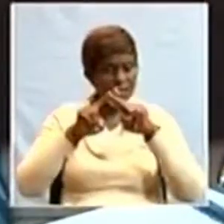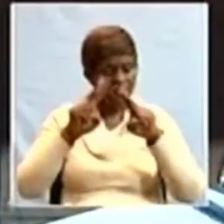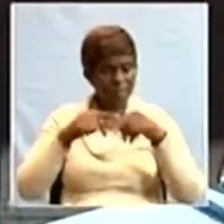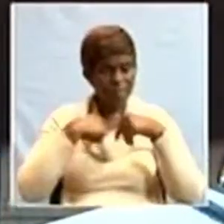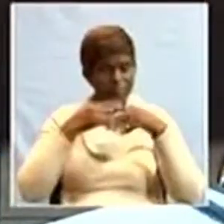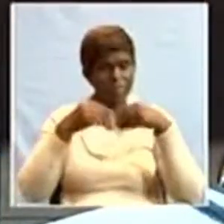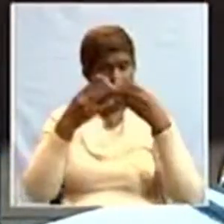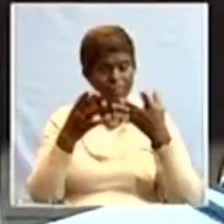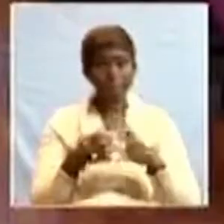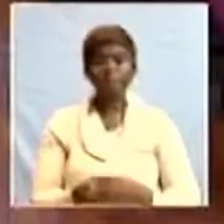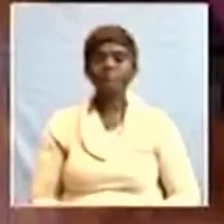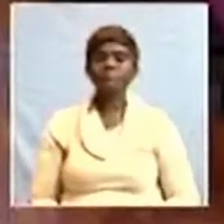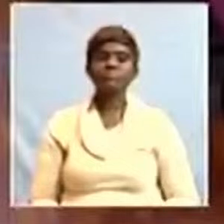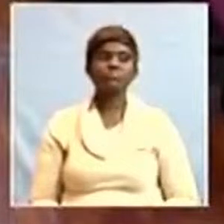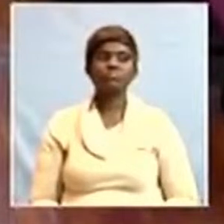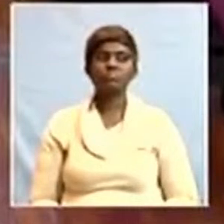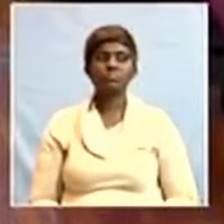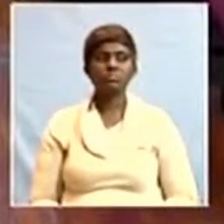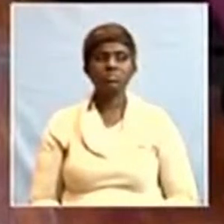submit.